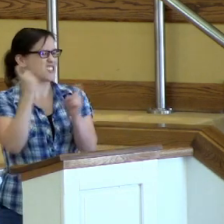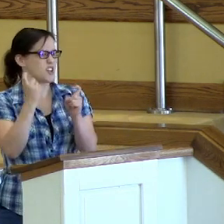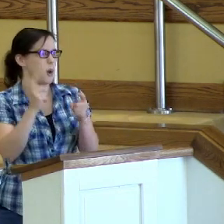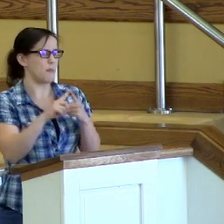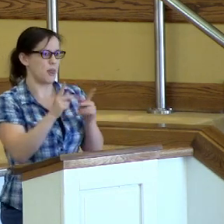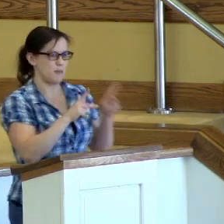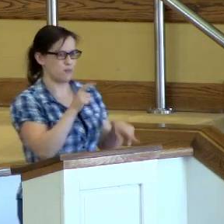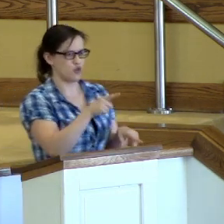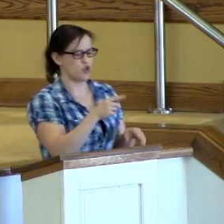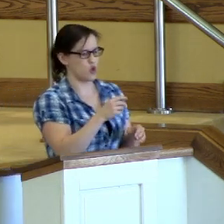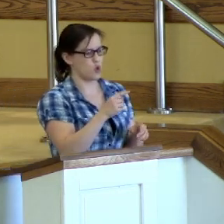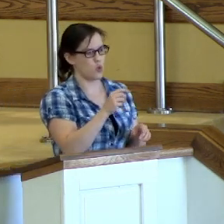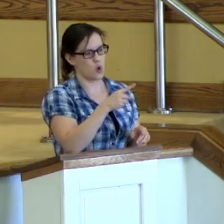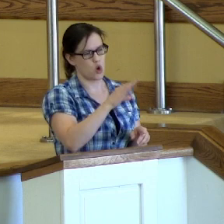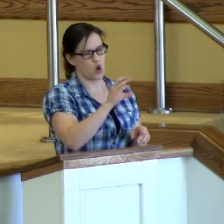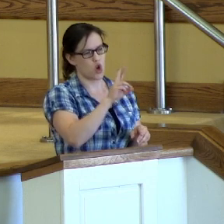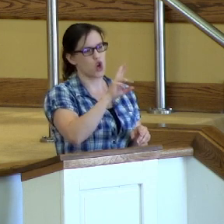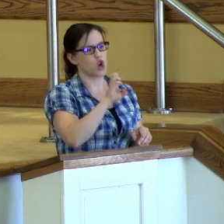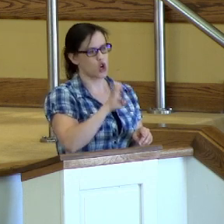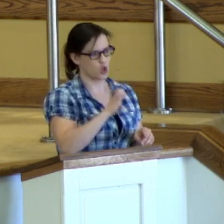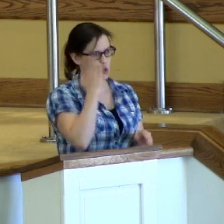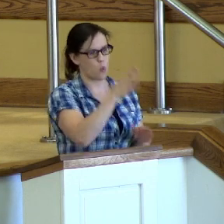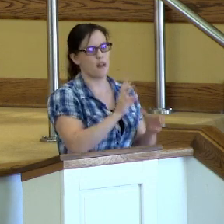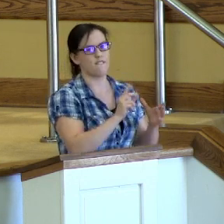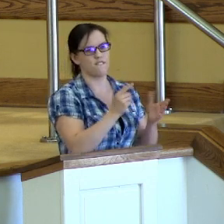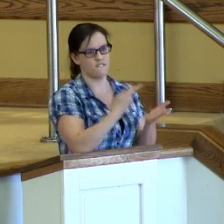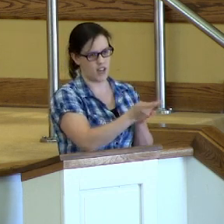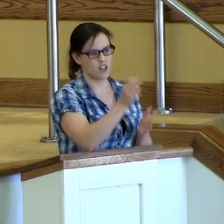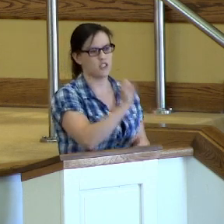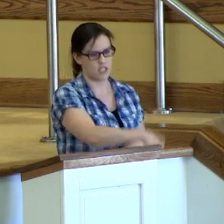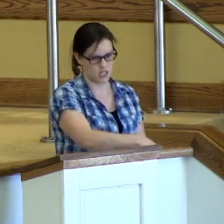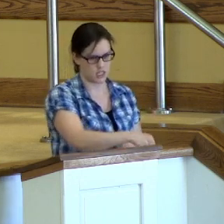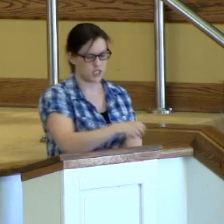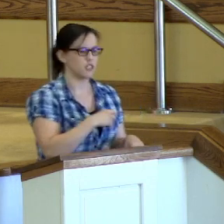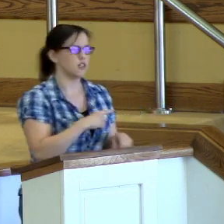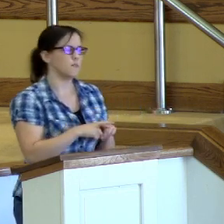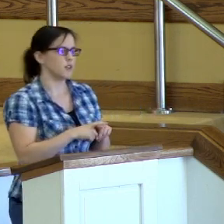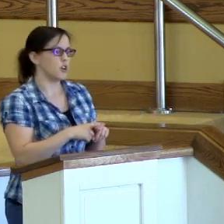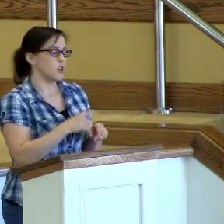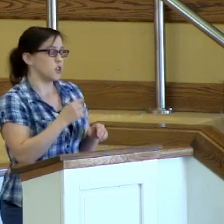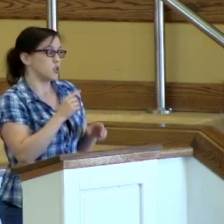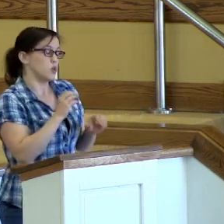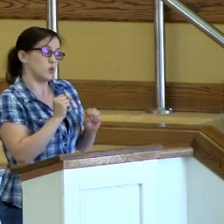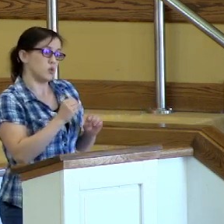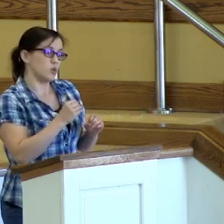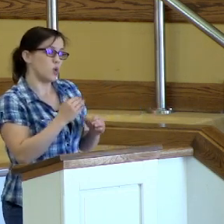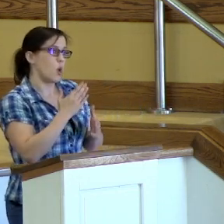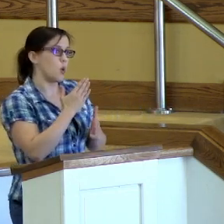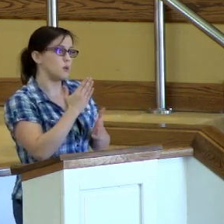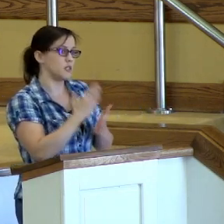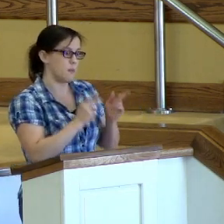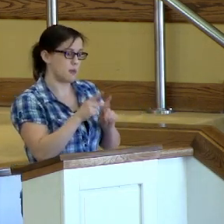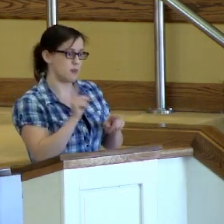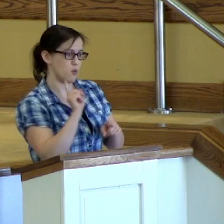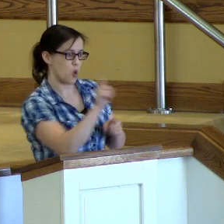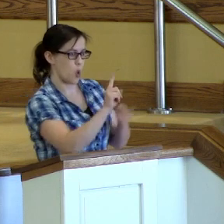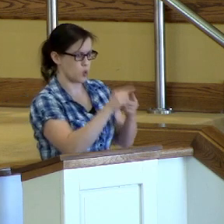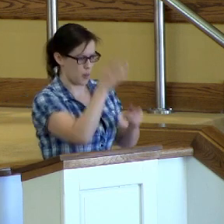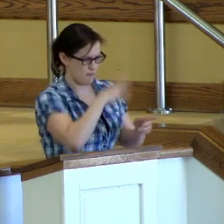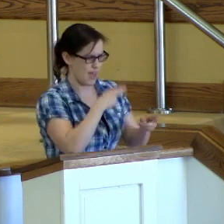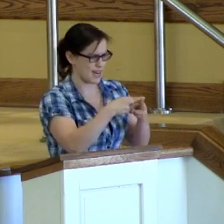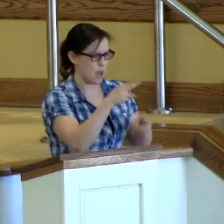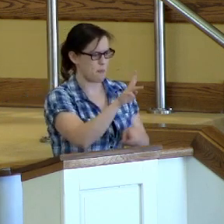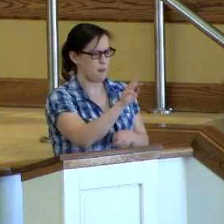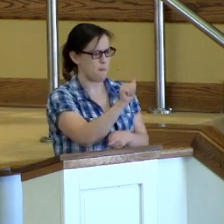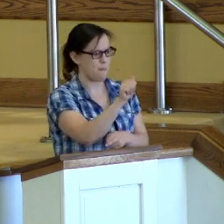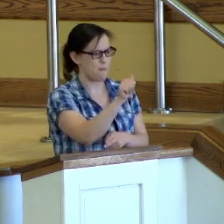is cursed. And the elders of Moab and the elders of Midian departed with the rewards of divination in their hand. And they came to Balaam and spake